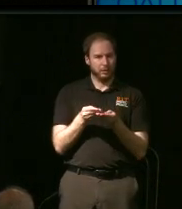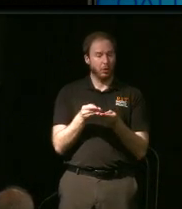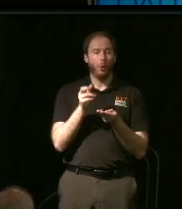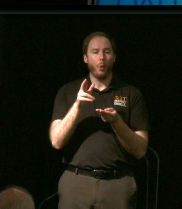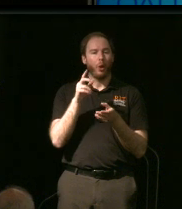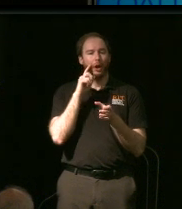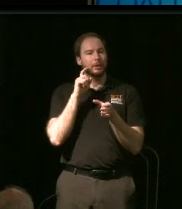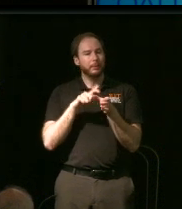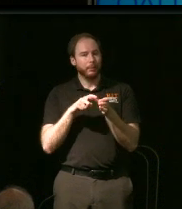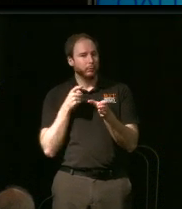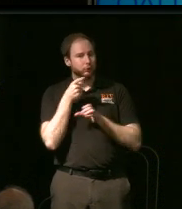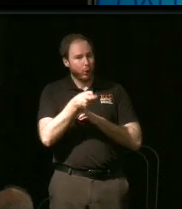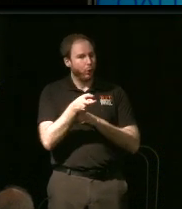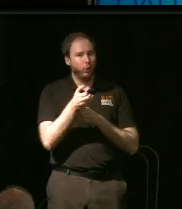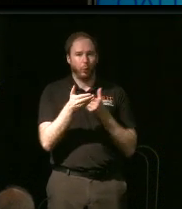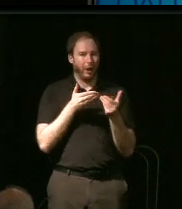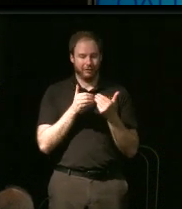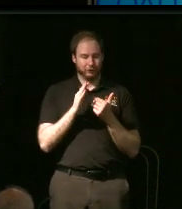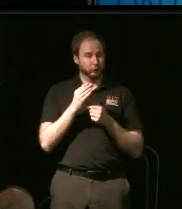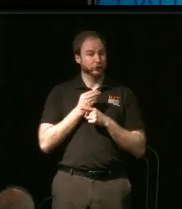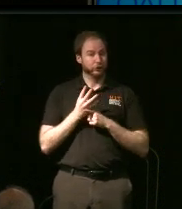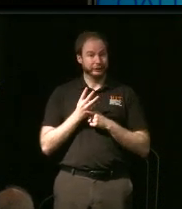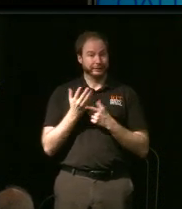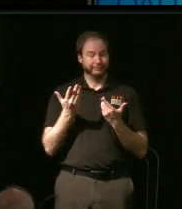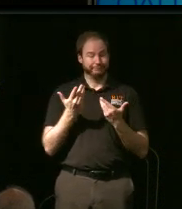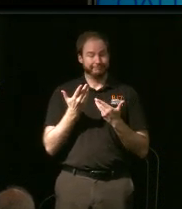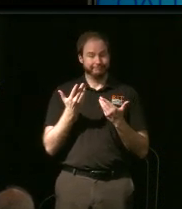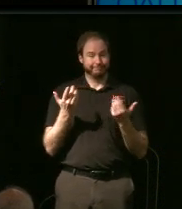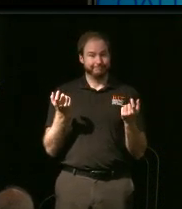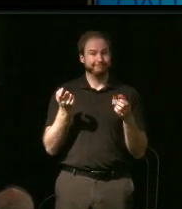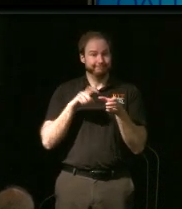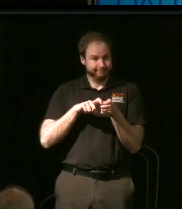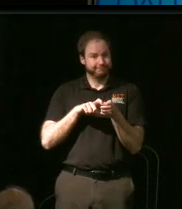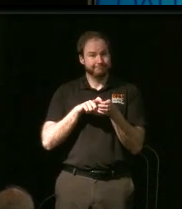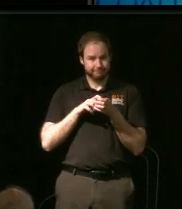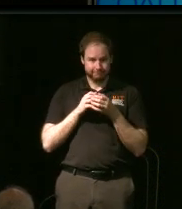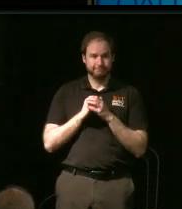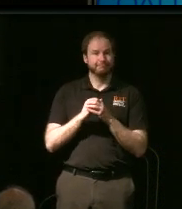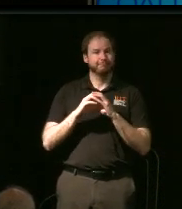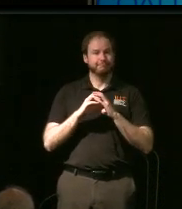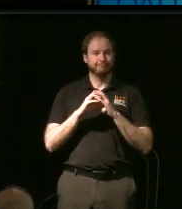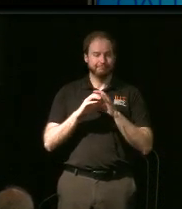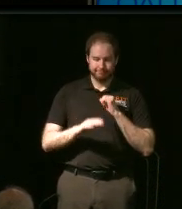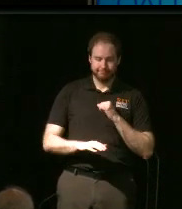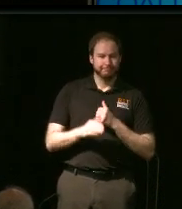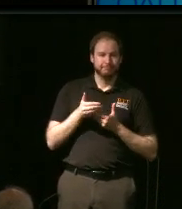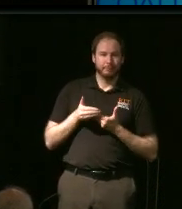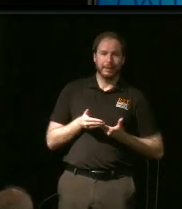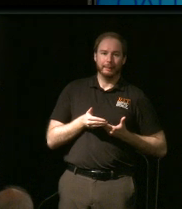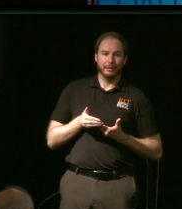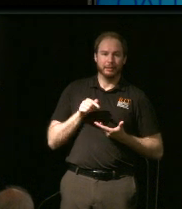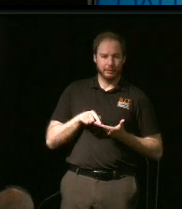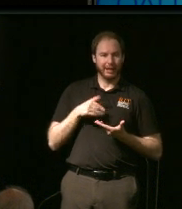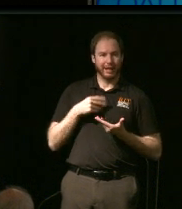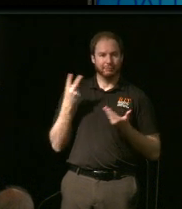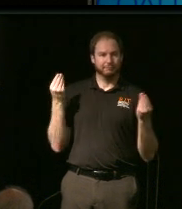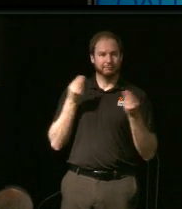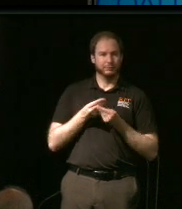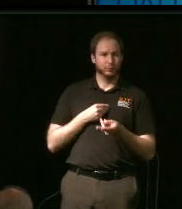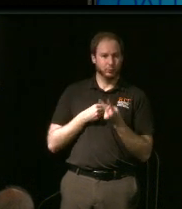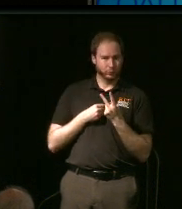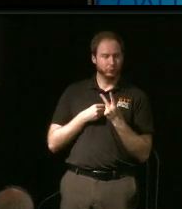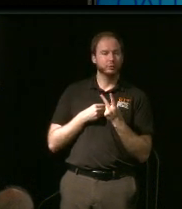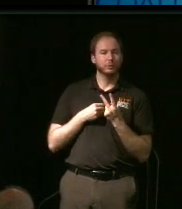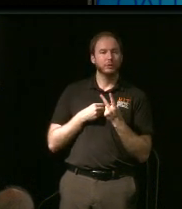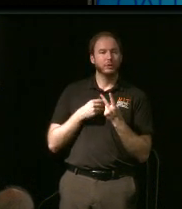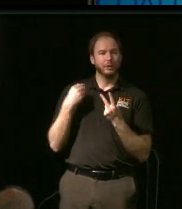donor, or whoever you got their genes from, each copy forms a child, and the child has 2 copies, and historically